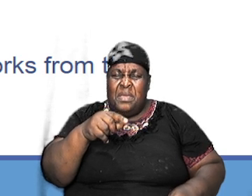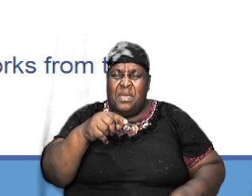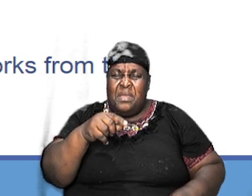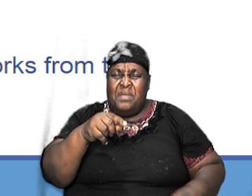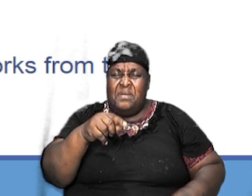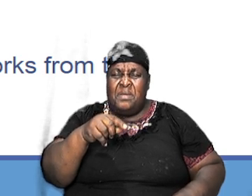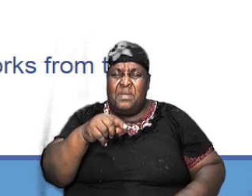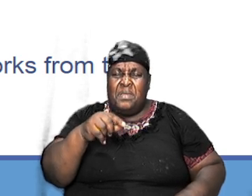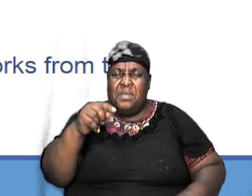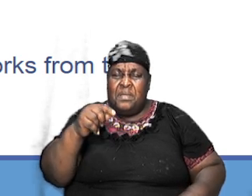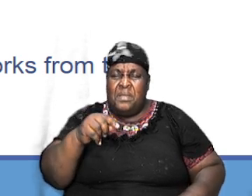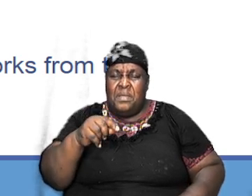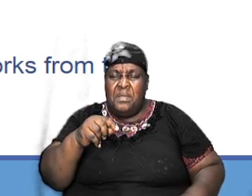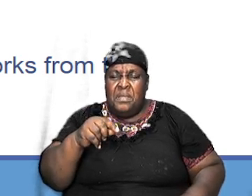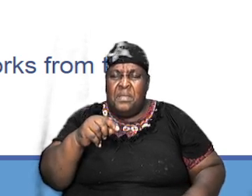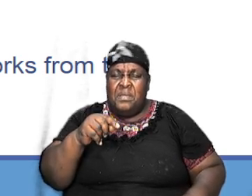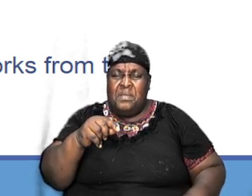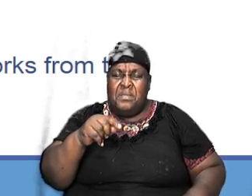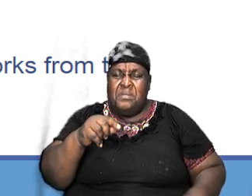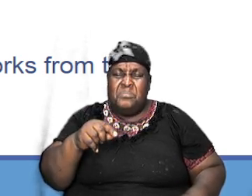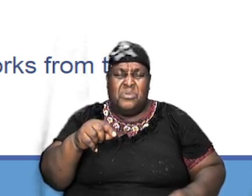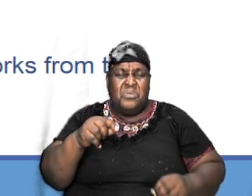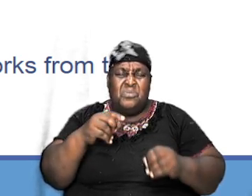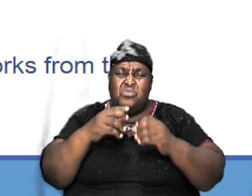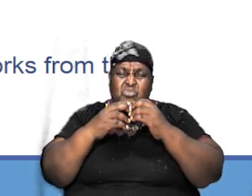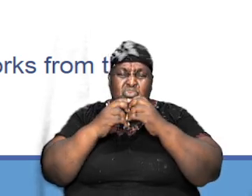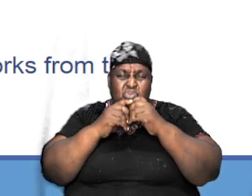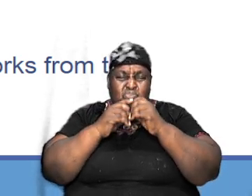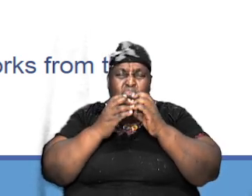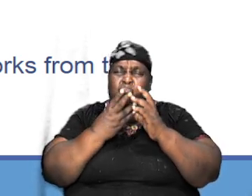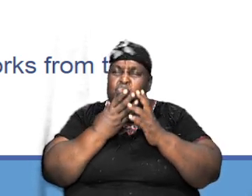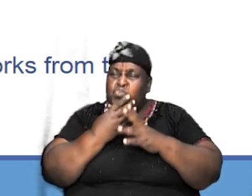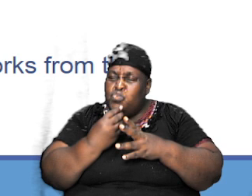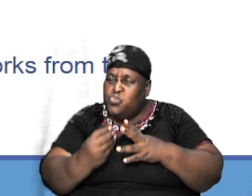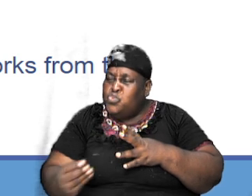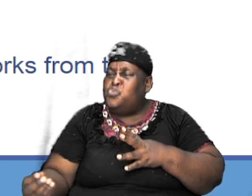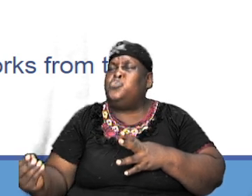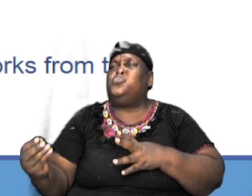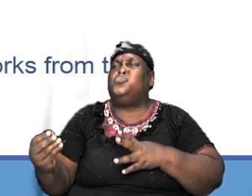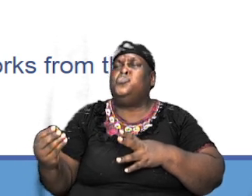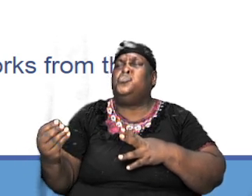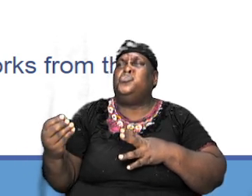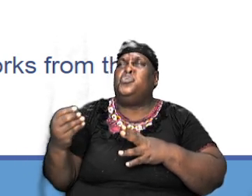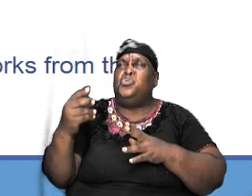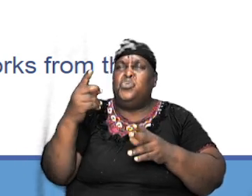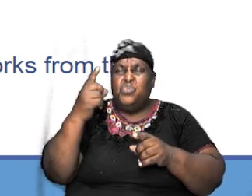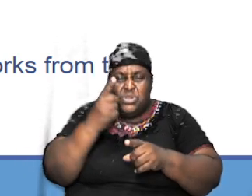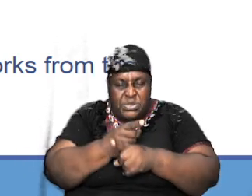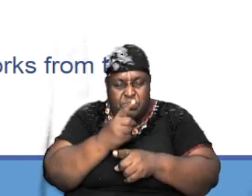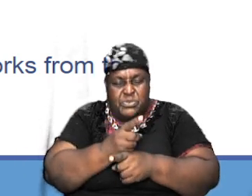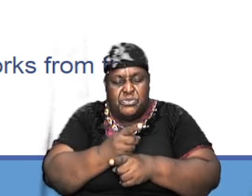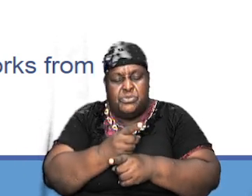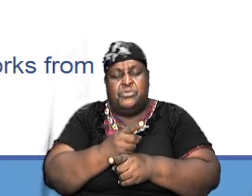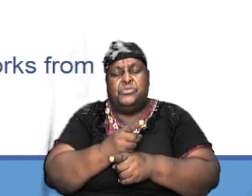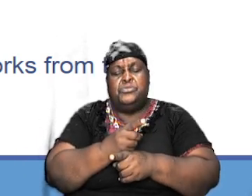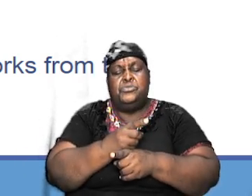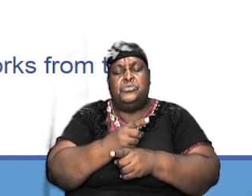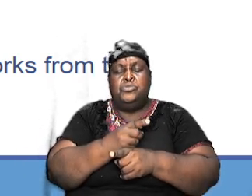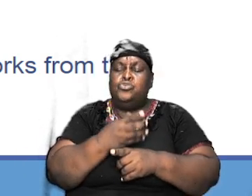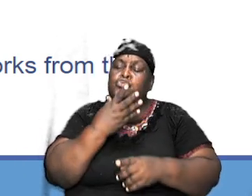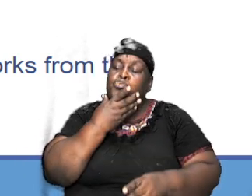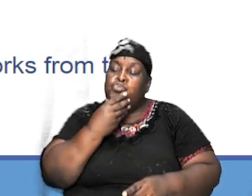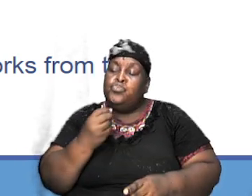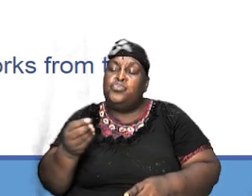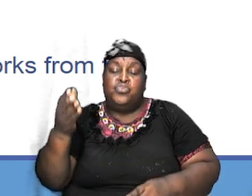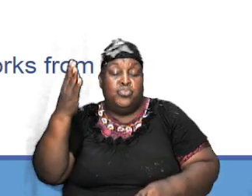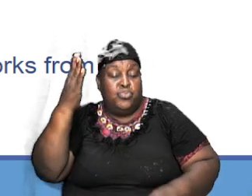that. The Jews, we have to mark the response of the Jews. The Jews